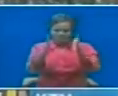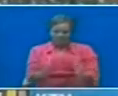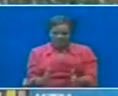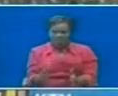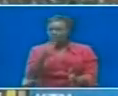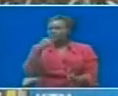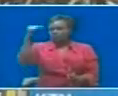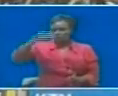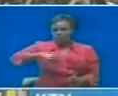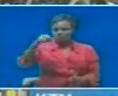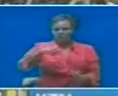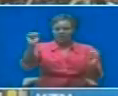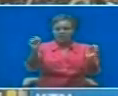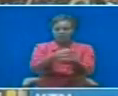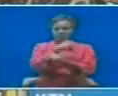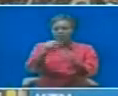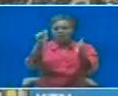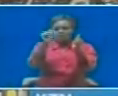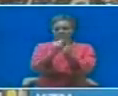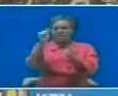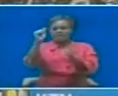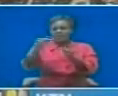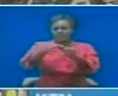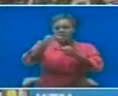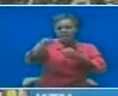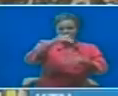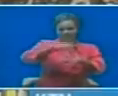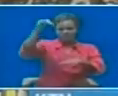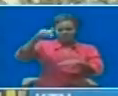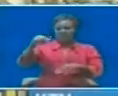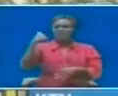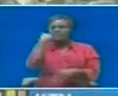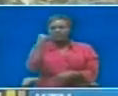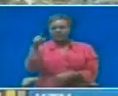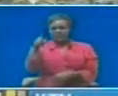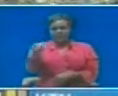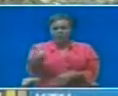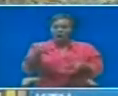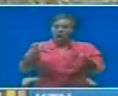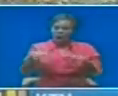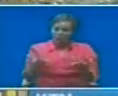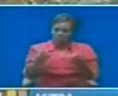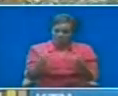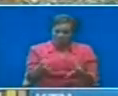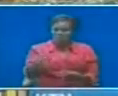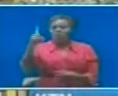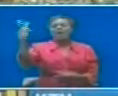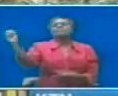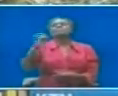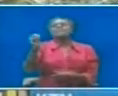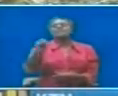County, today destroys 15 acres affected by MLND, translating to a loss of over a million shillings. That